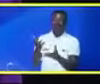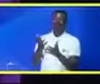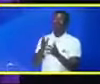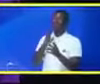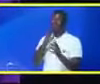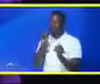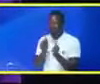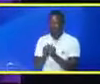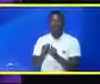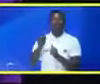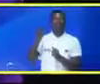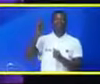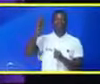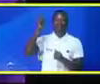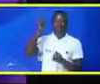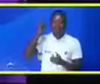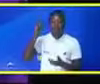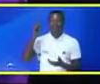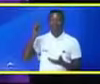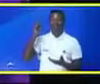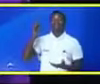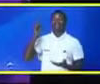Just wanna be with you,